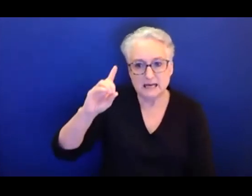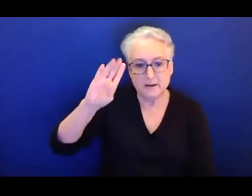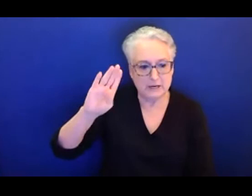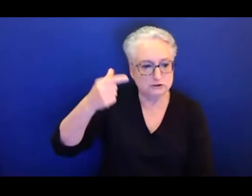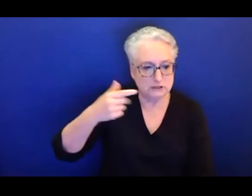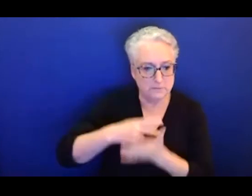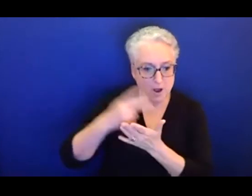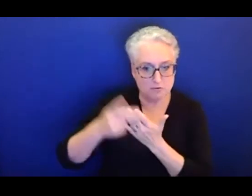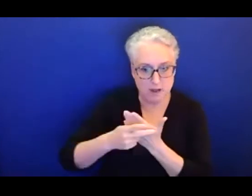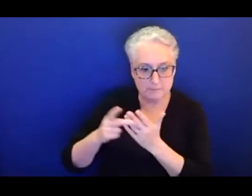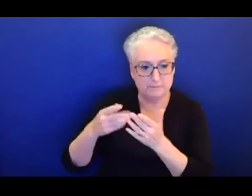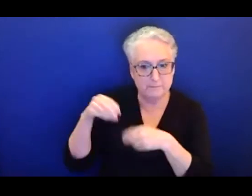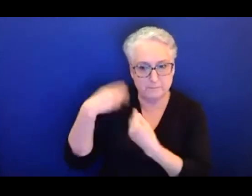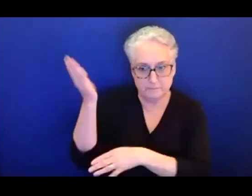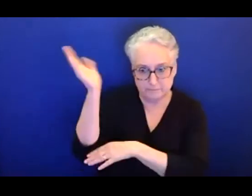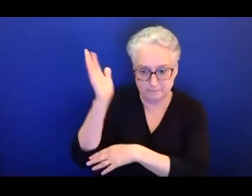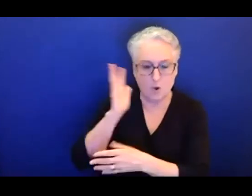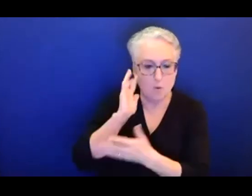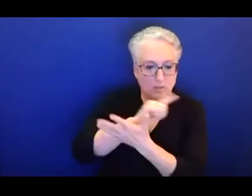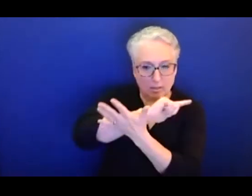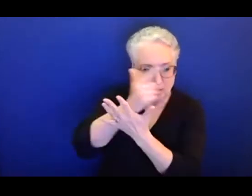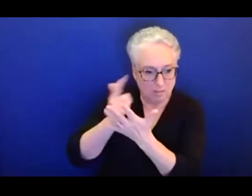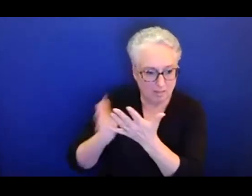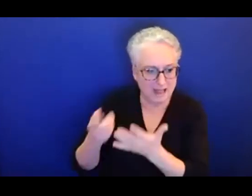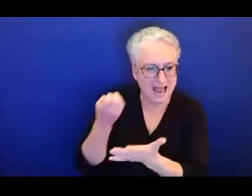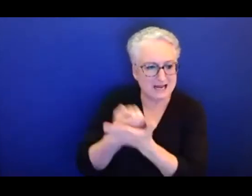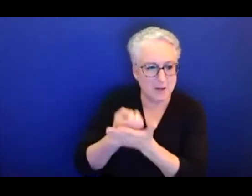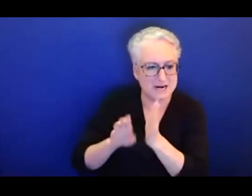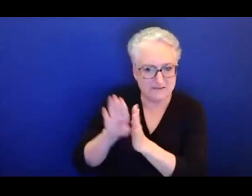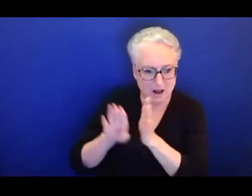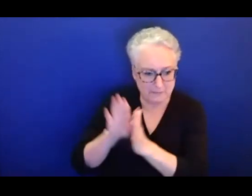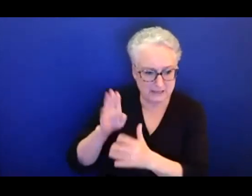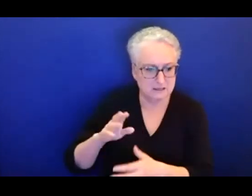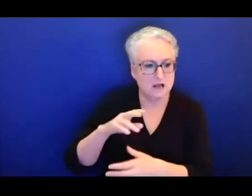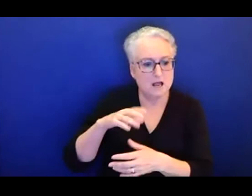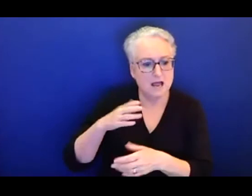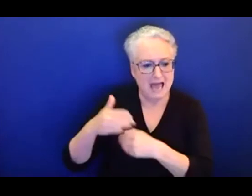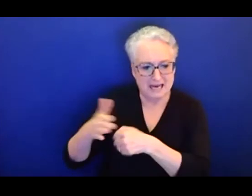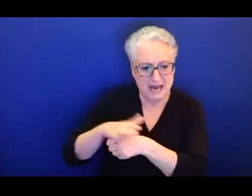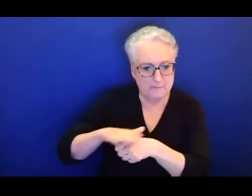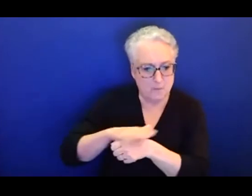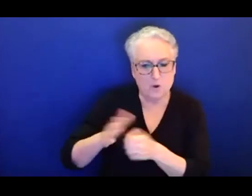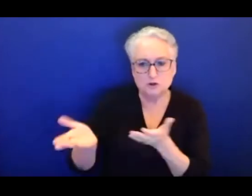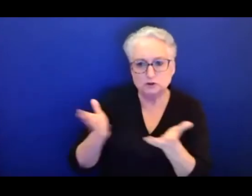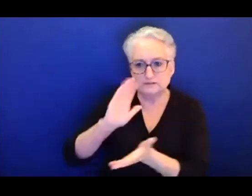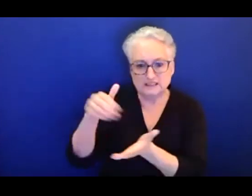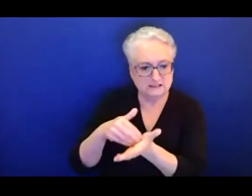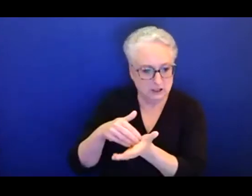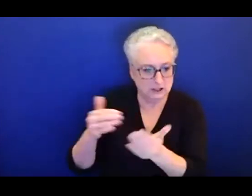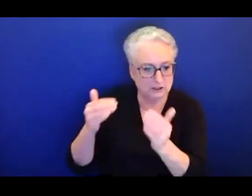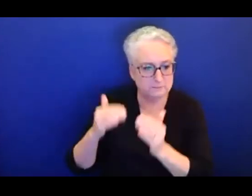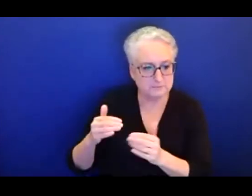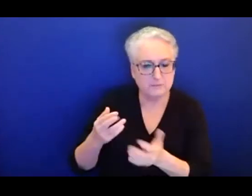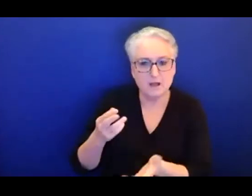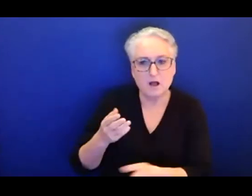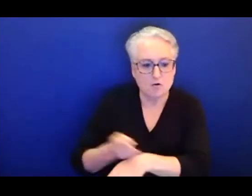neighborhood service centers, our rehabilitation and demolition unit, and our Department of Recreation and Human Services. At the